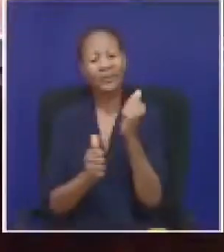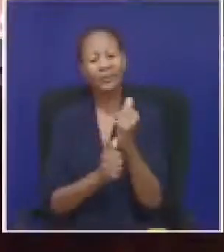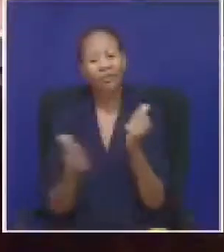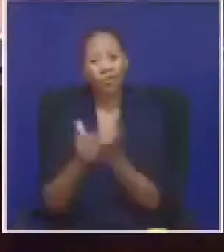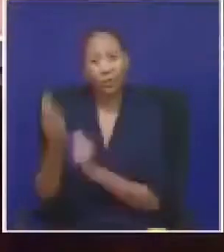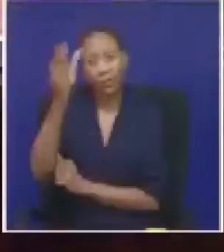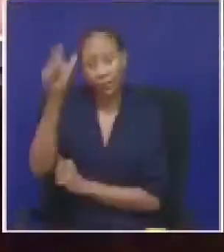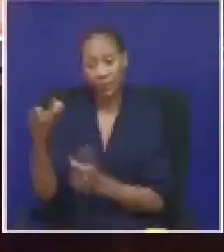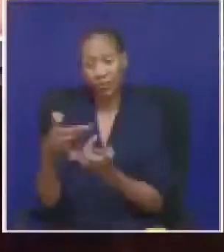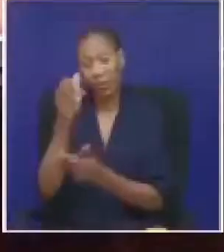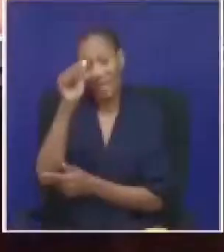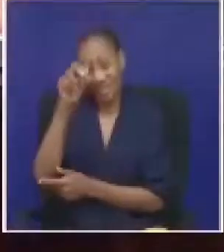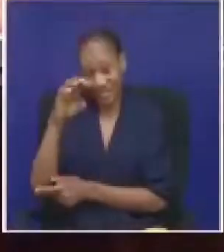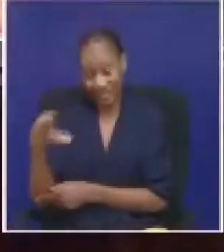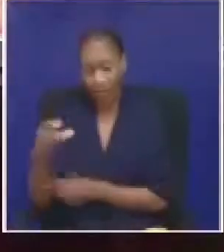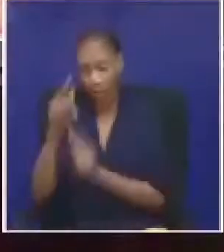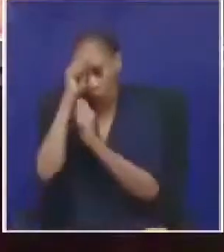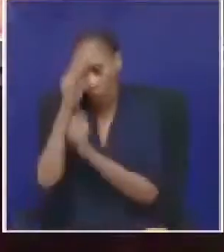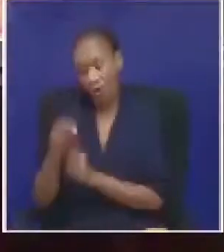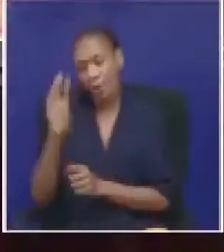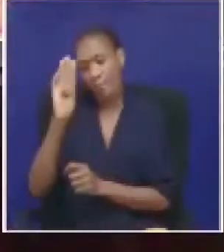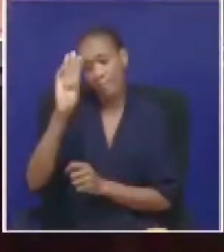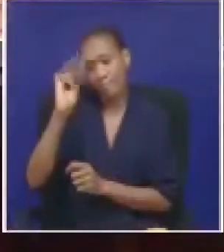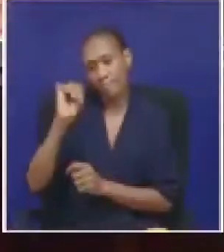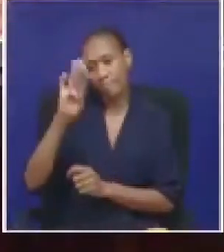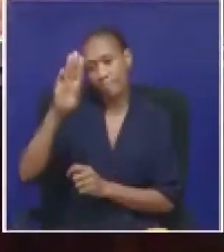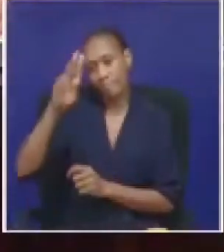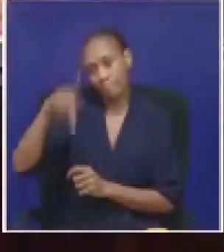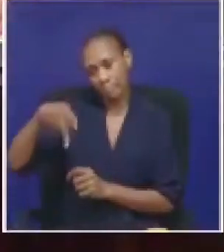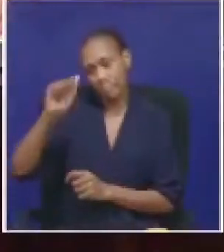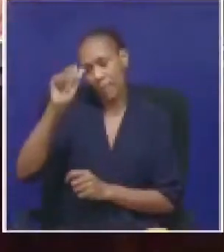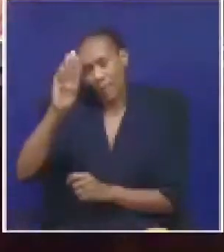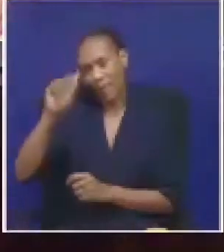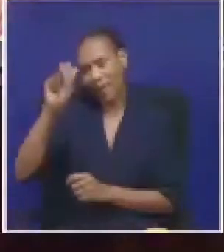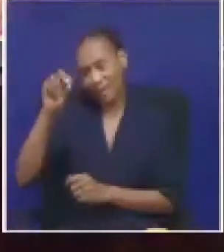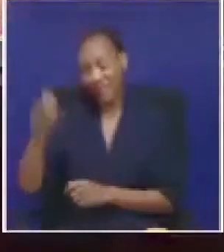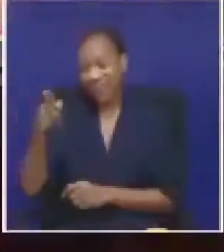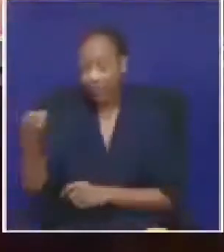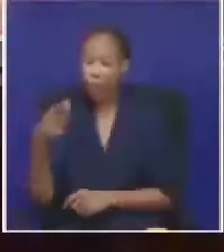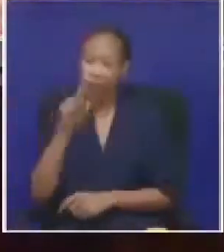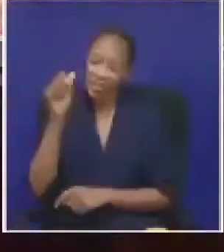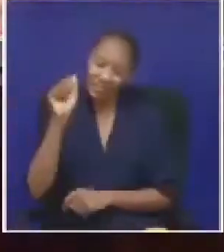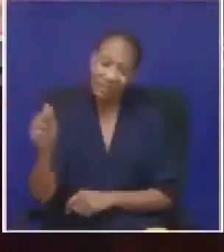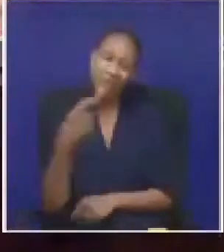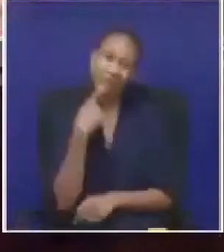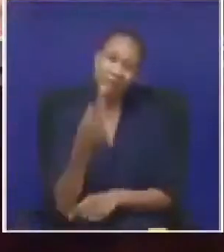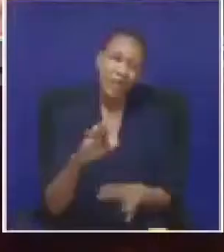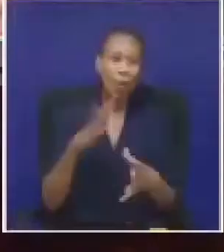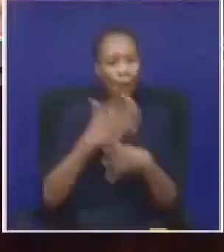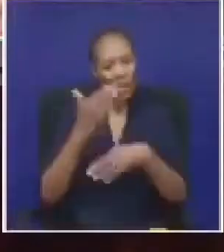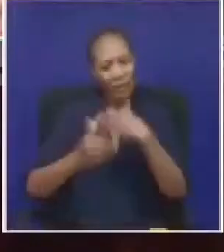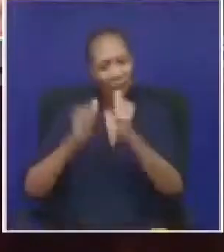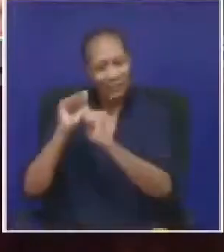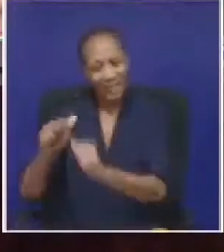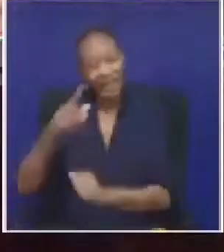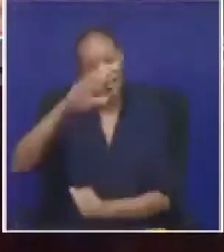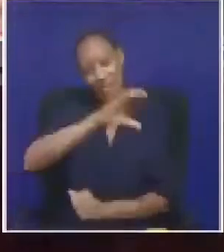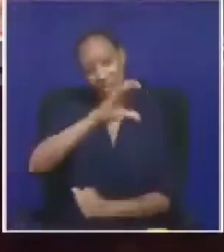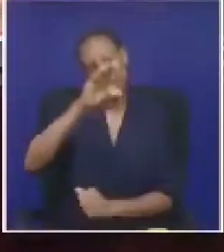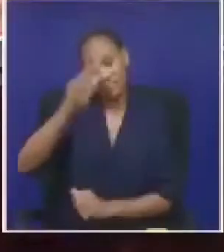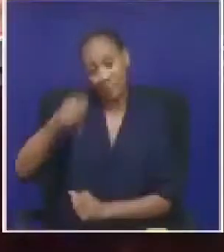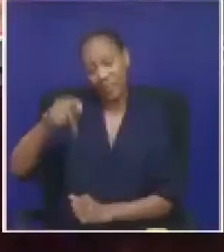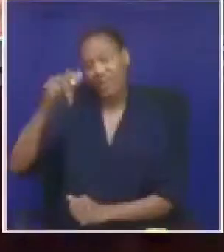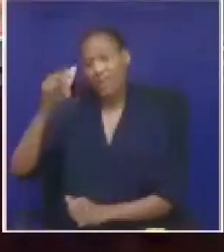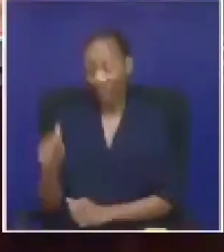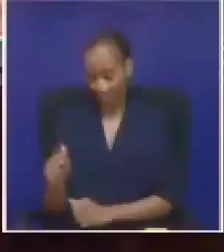Whip of the ANC, Honorable Mpapane, regarding the functionality of CPAs, it's